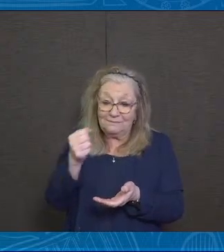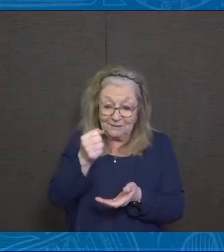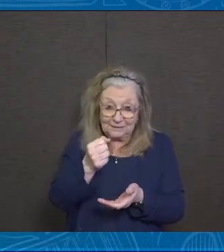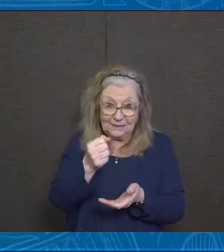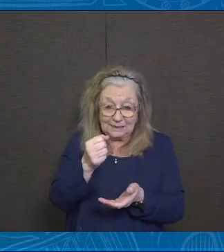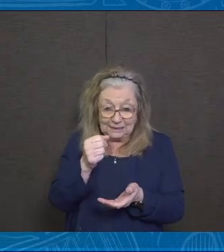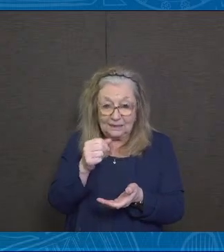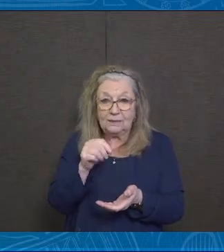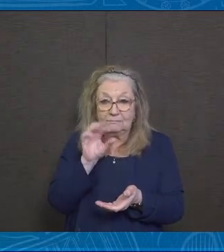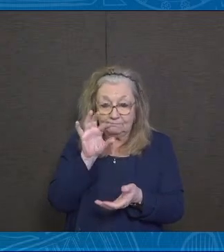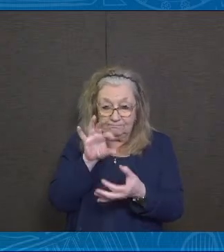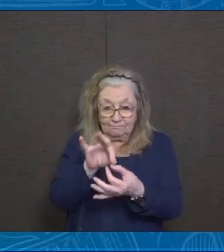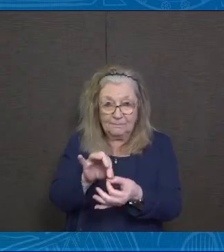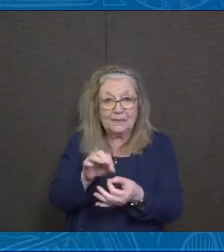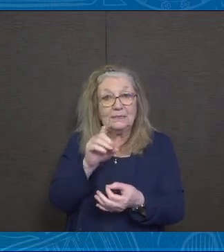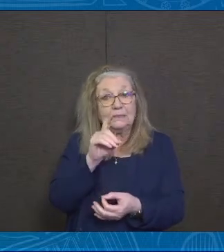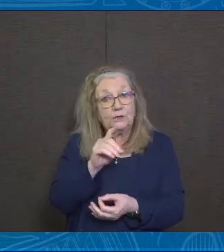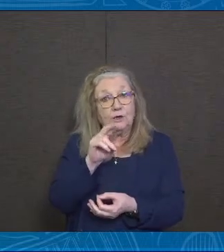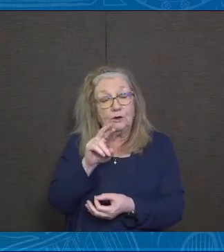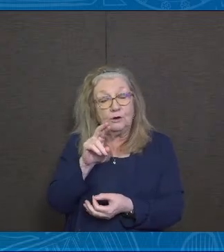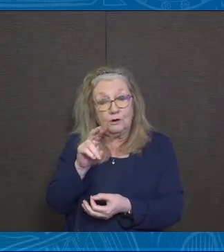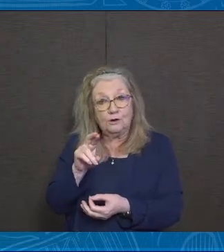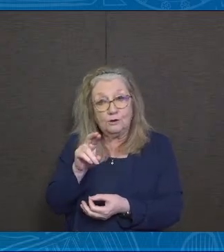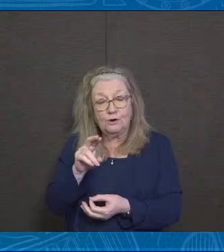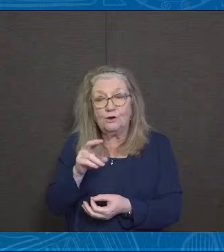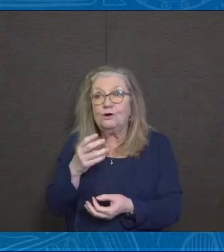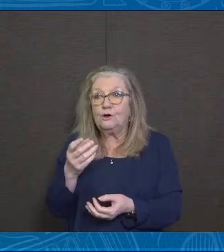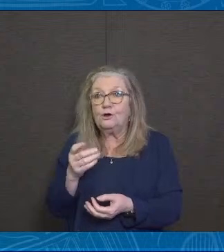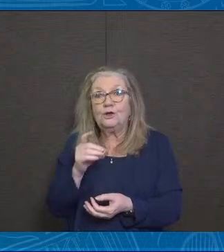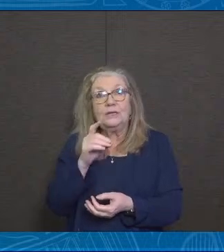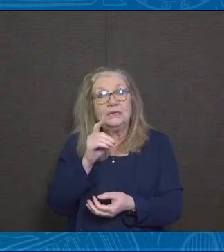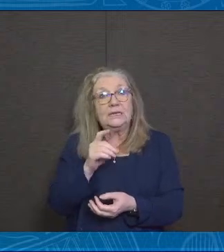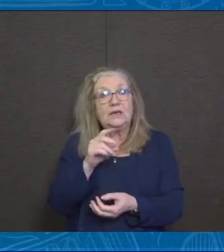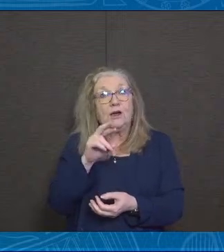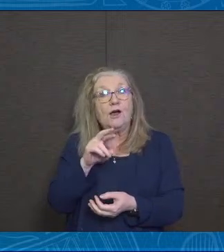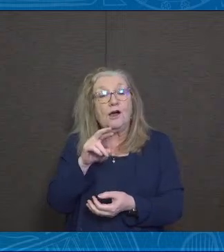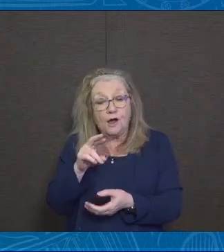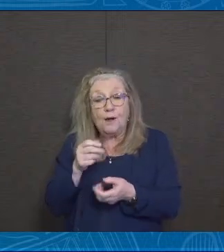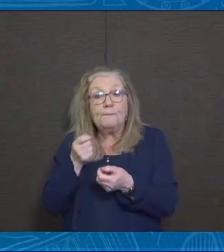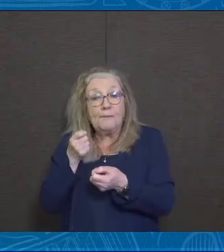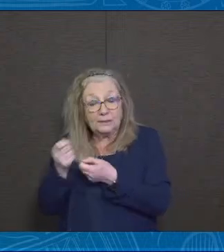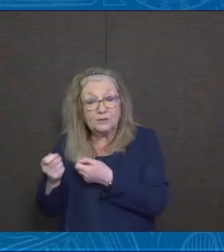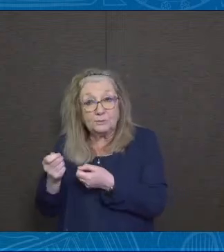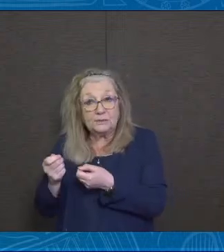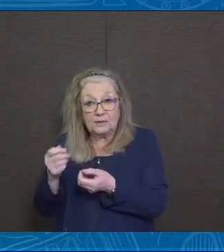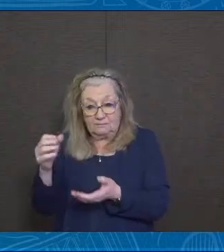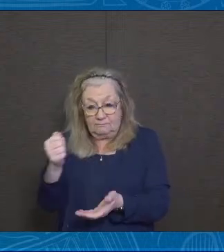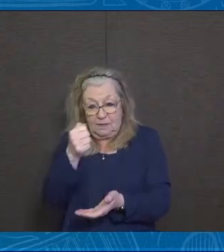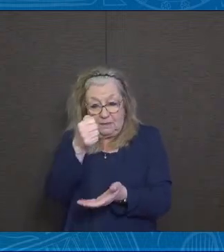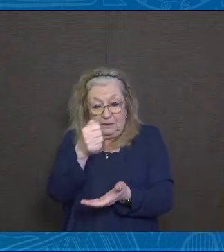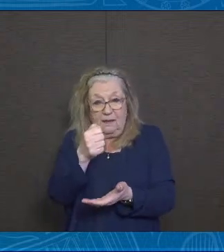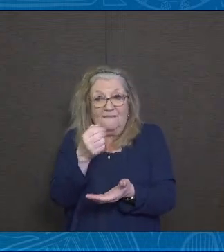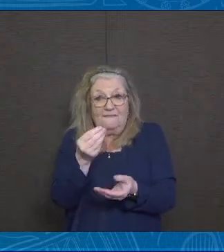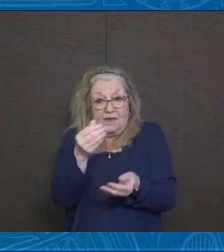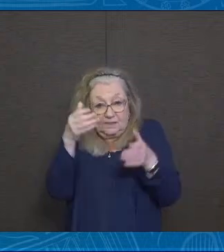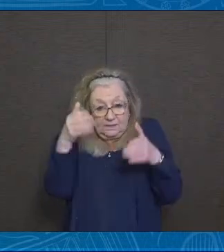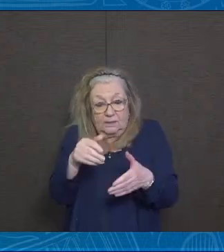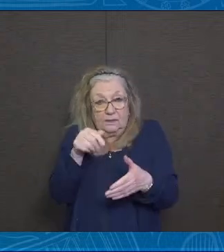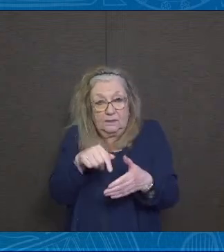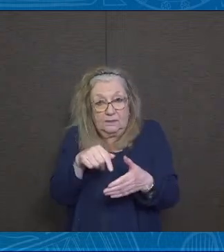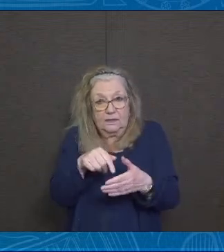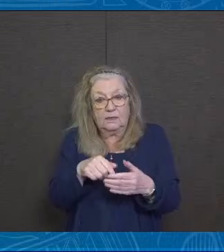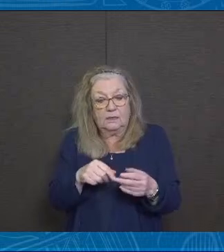for disaster risk reduction and disaster risk management. Number two, the